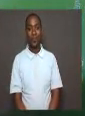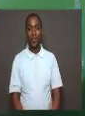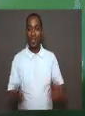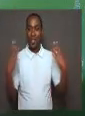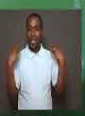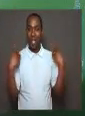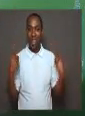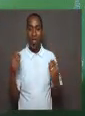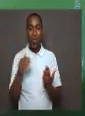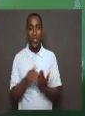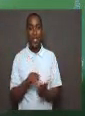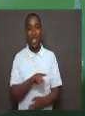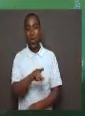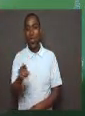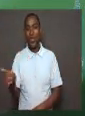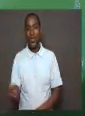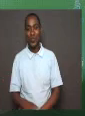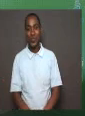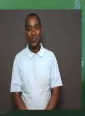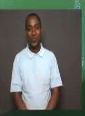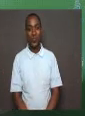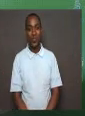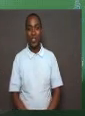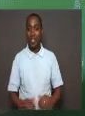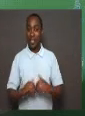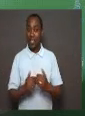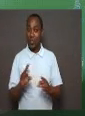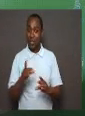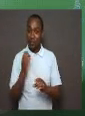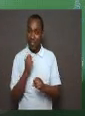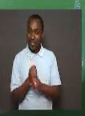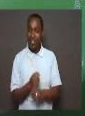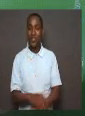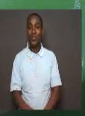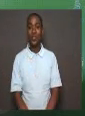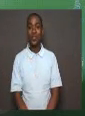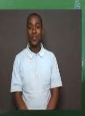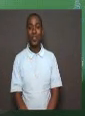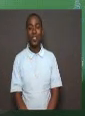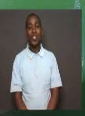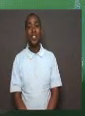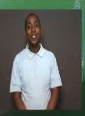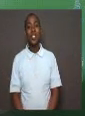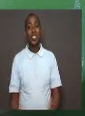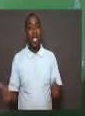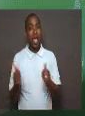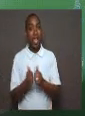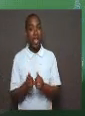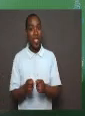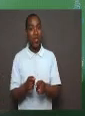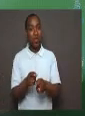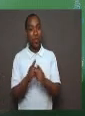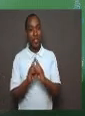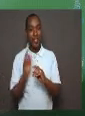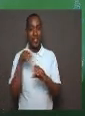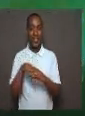Hello again, class. How was that activity? Let us go through the answers